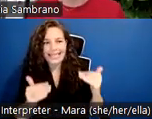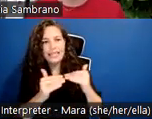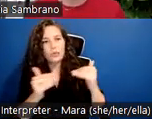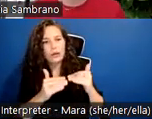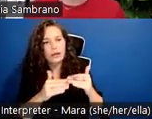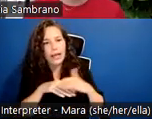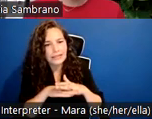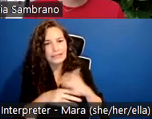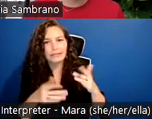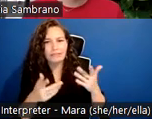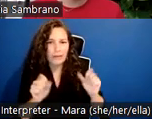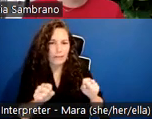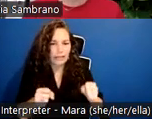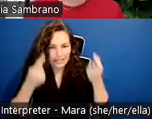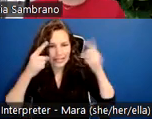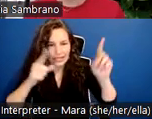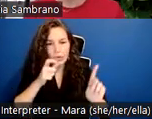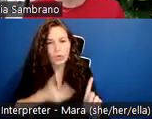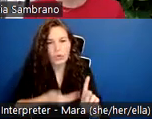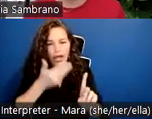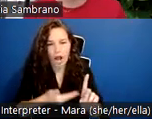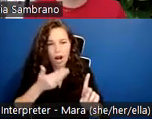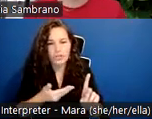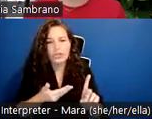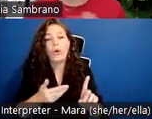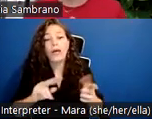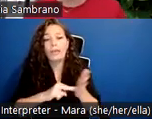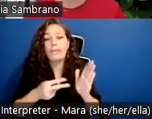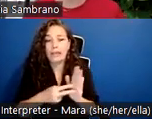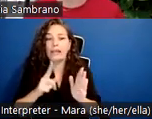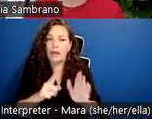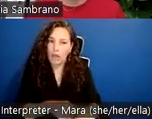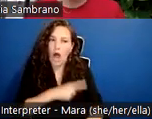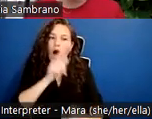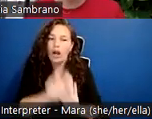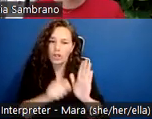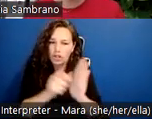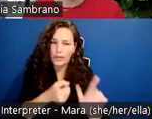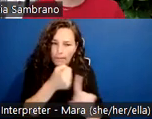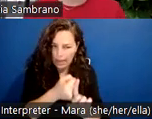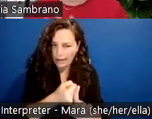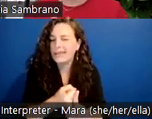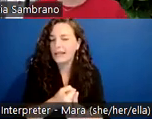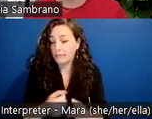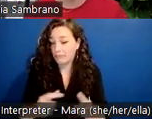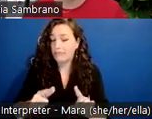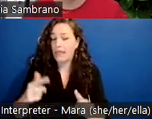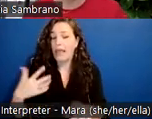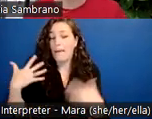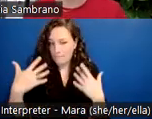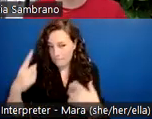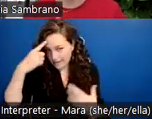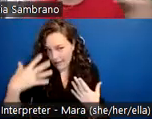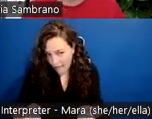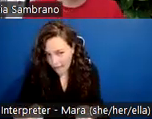are. So anti-trans stigma can have very long-term effects on health. So this includes mental health, and economic and housing